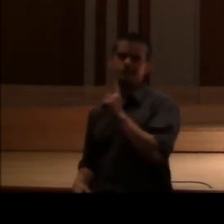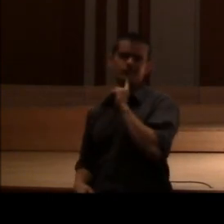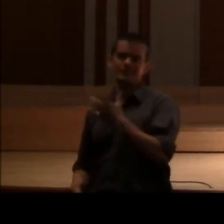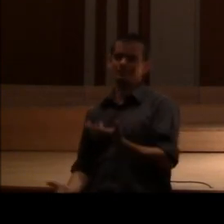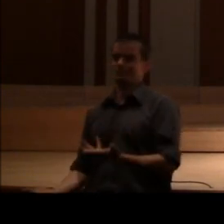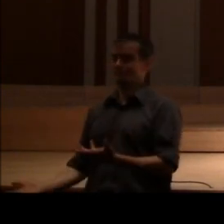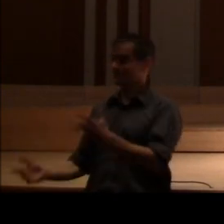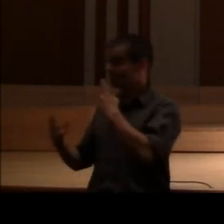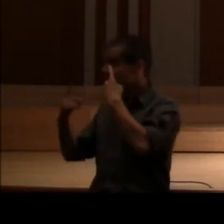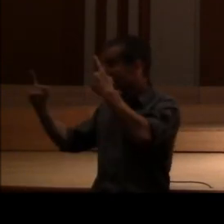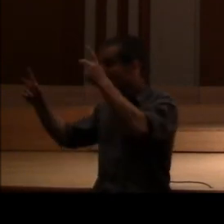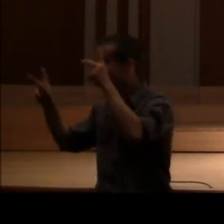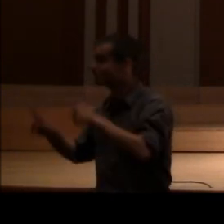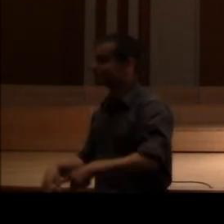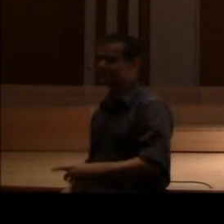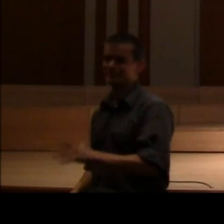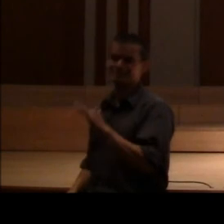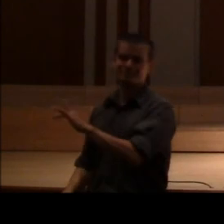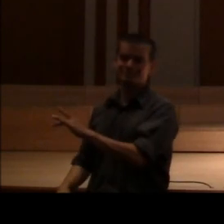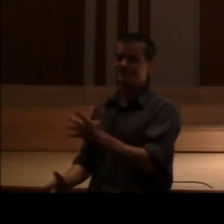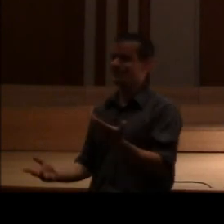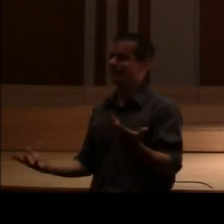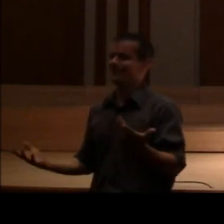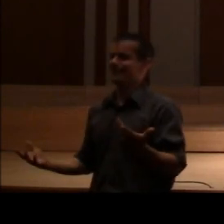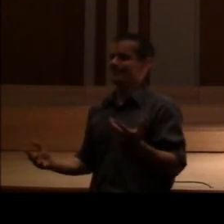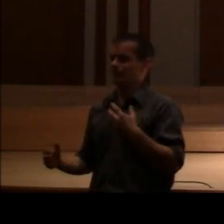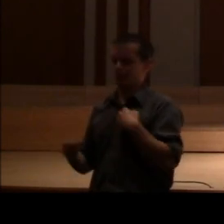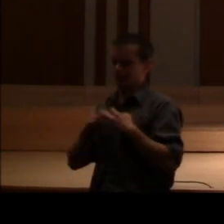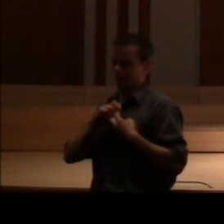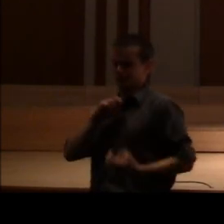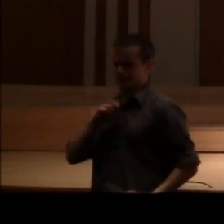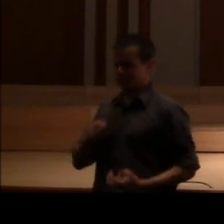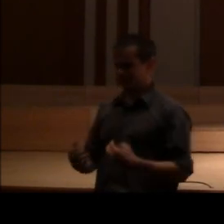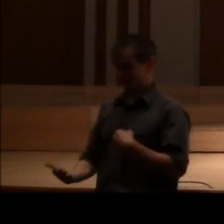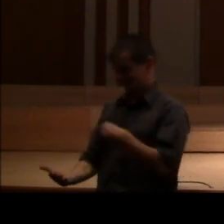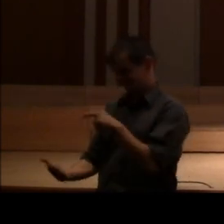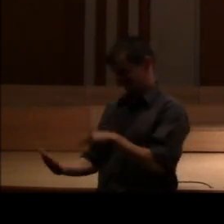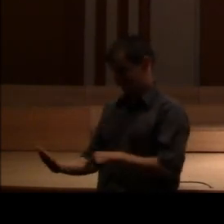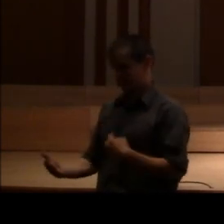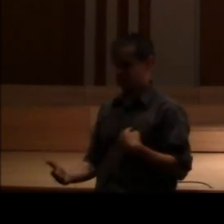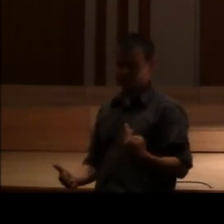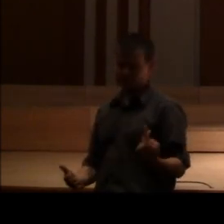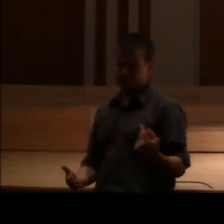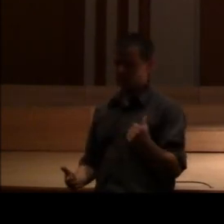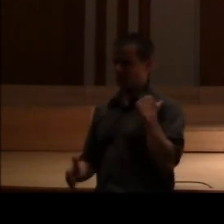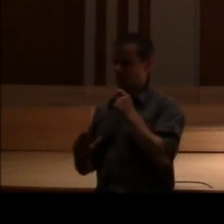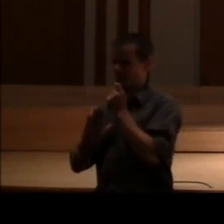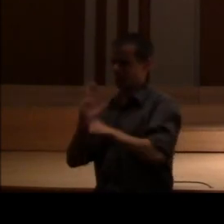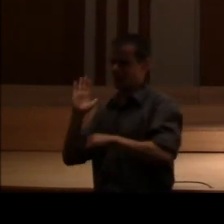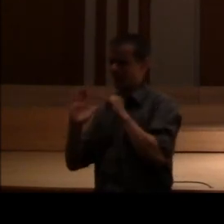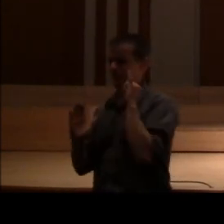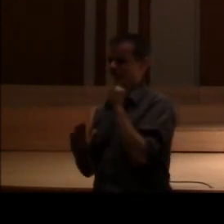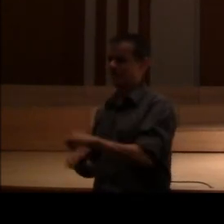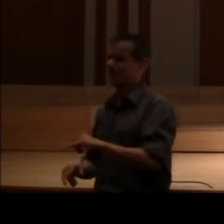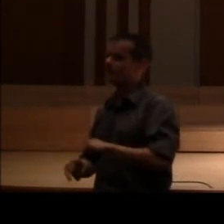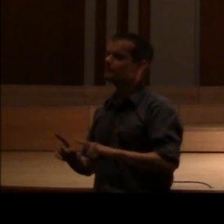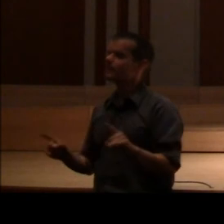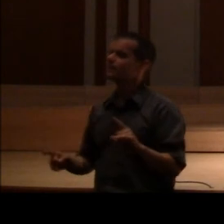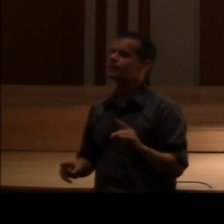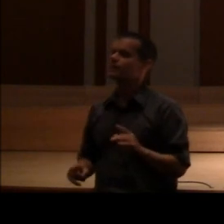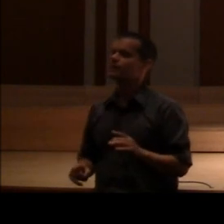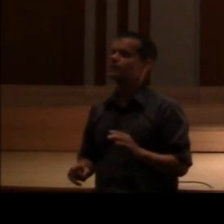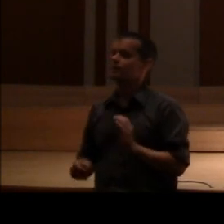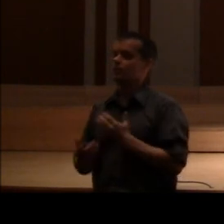is famous? And we were just completely aghast because we were like, we would never write anything like this. But then, of course,